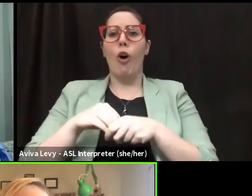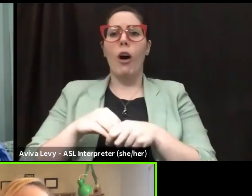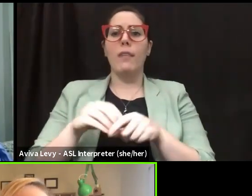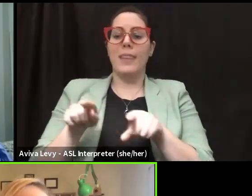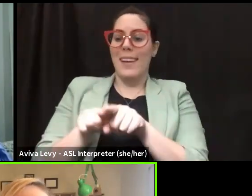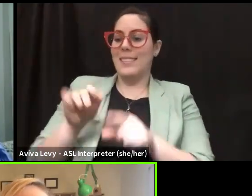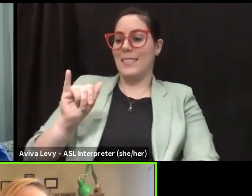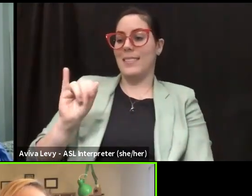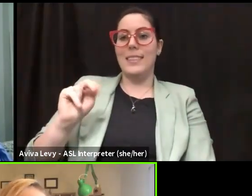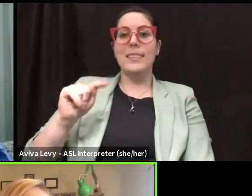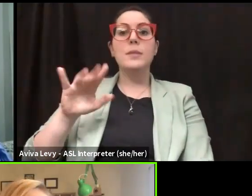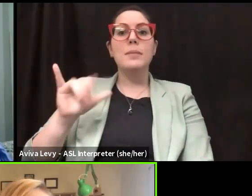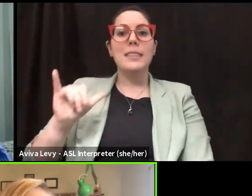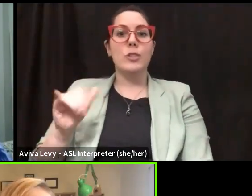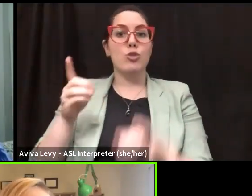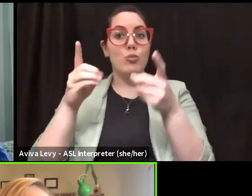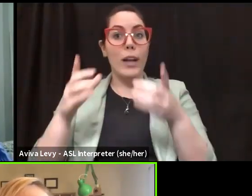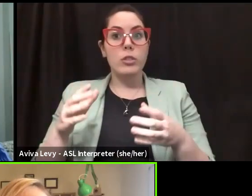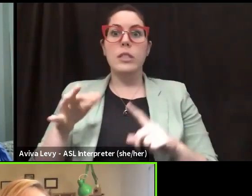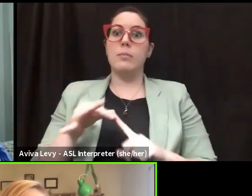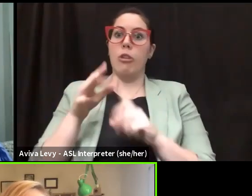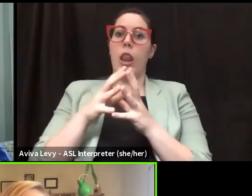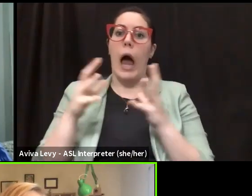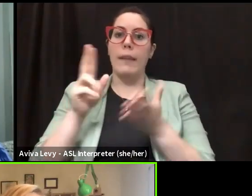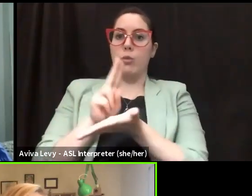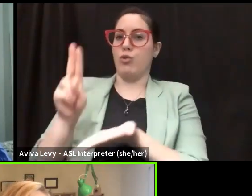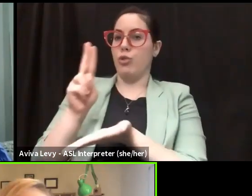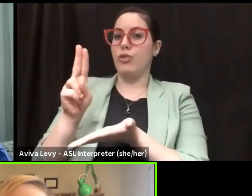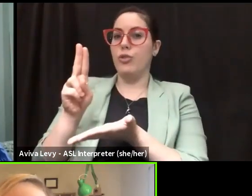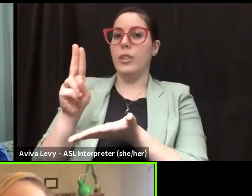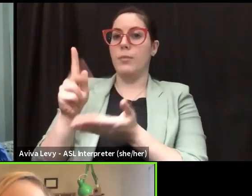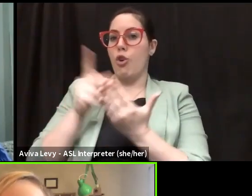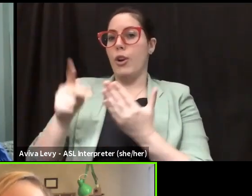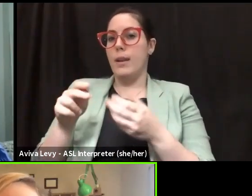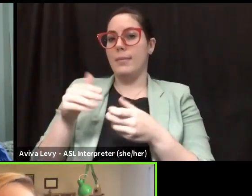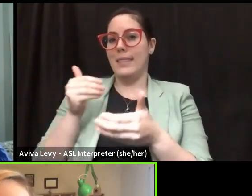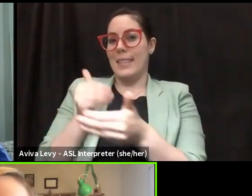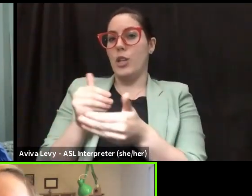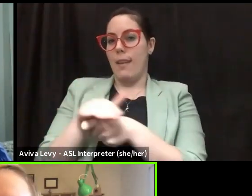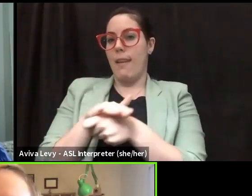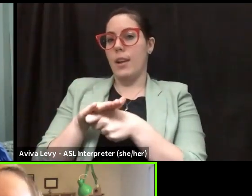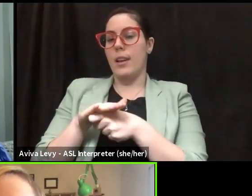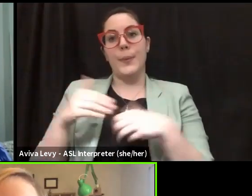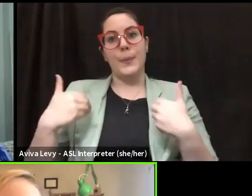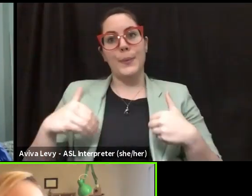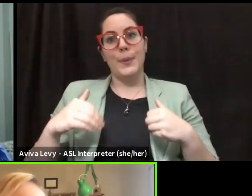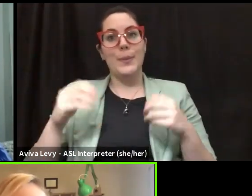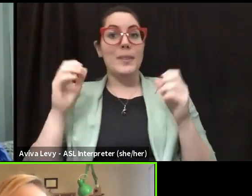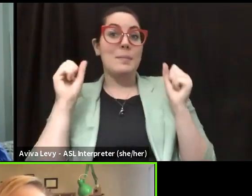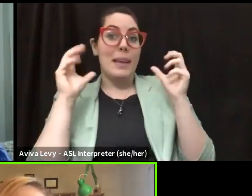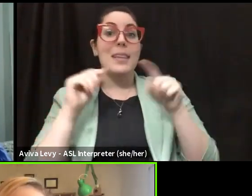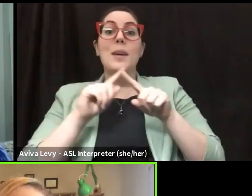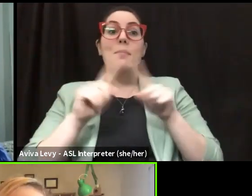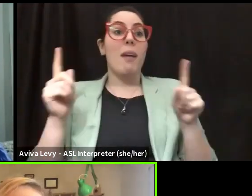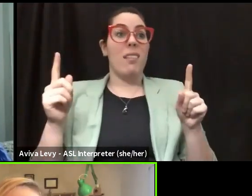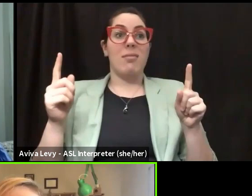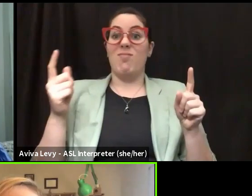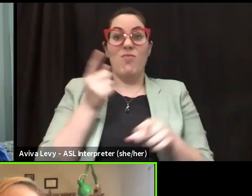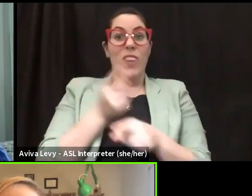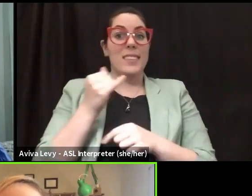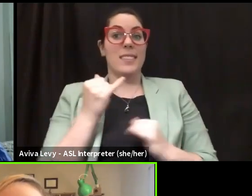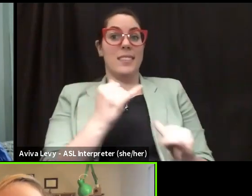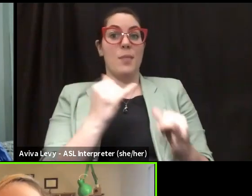for, especially a lot of university theater programs in the area, which had been really incredible. And then everything kind of